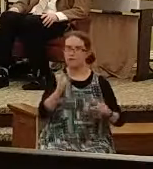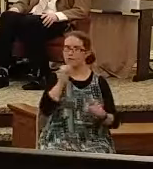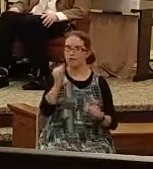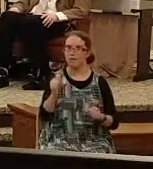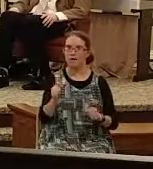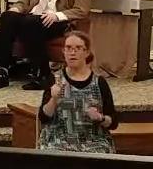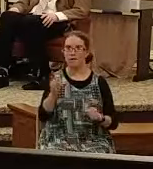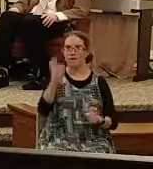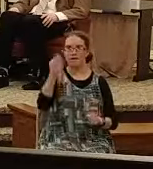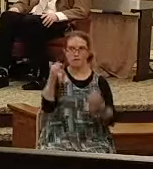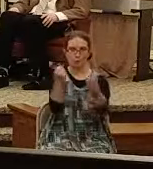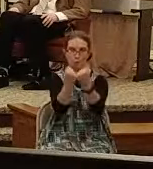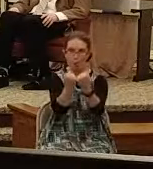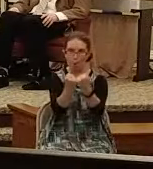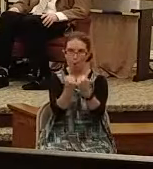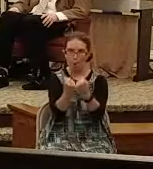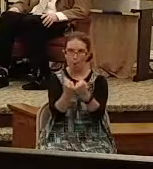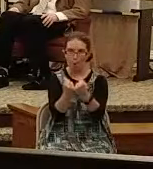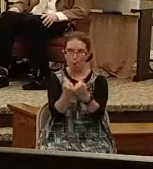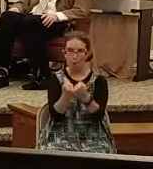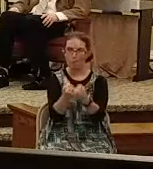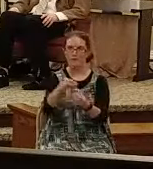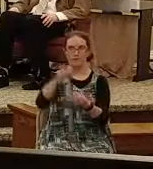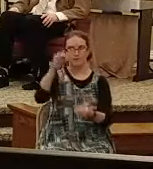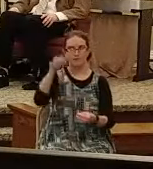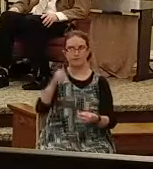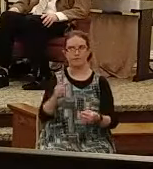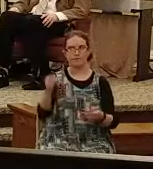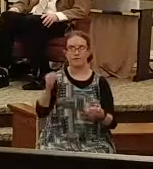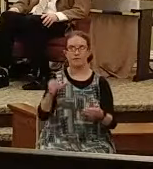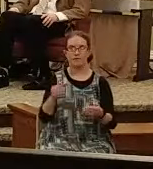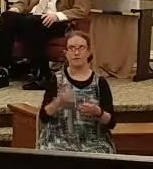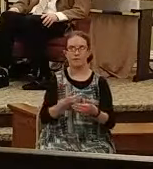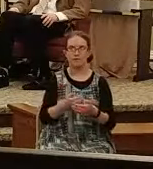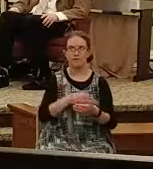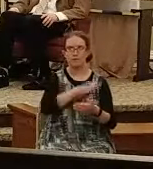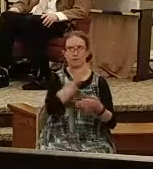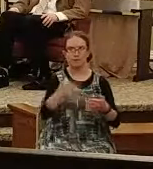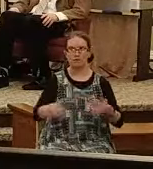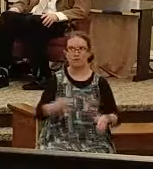a foothold to stymie our spirits to reproduce new souls.